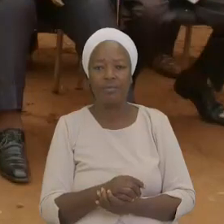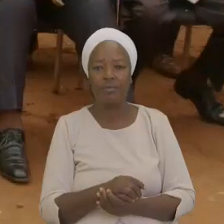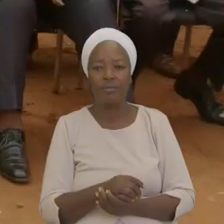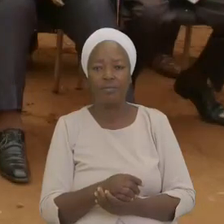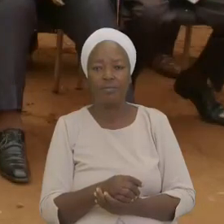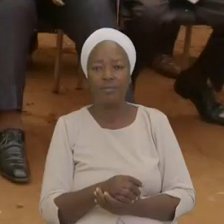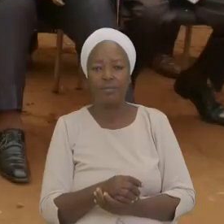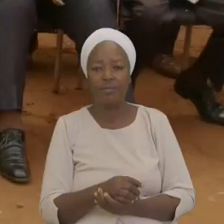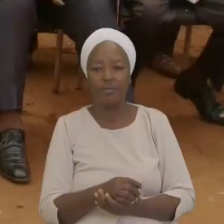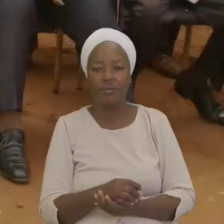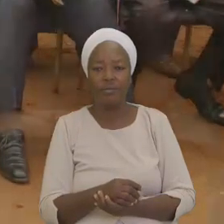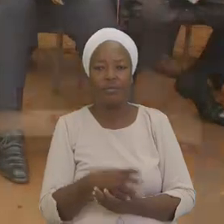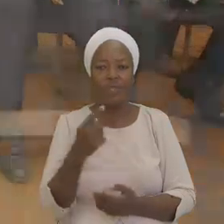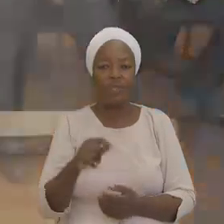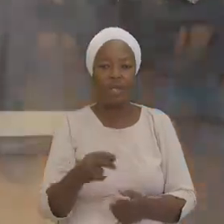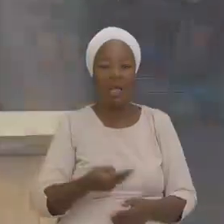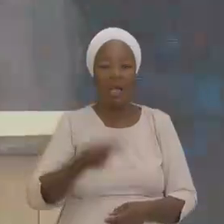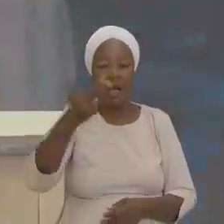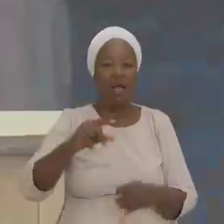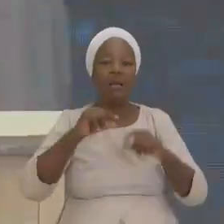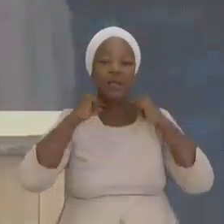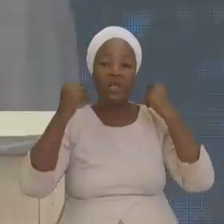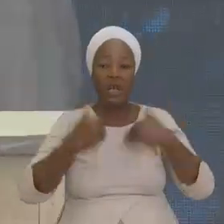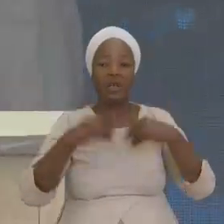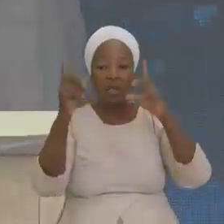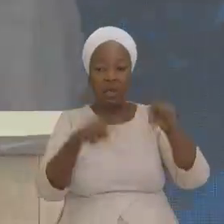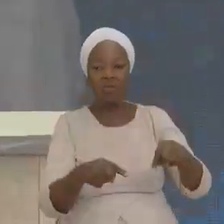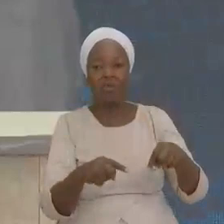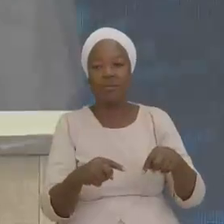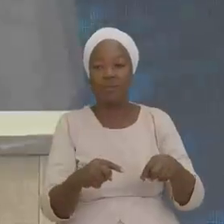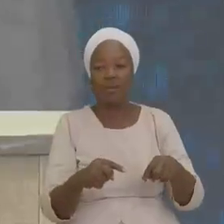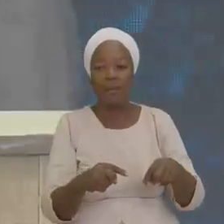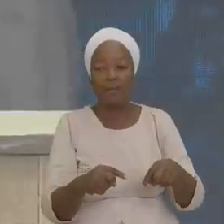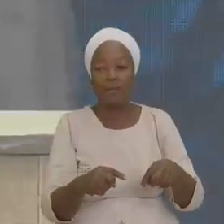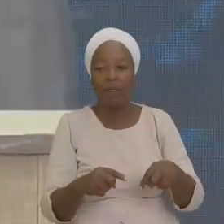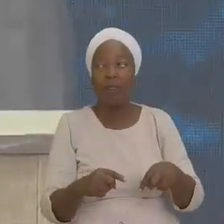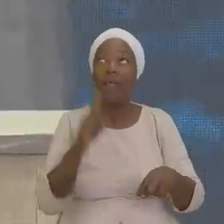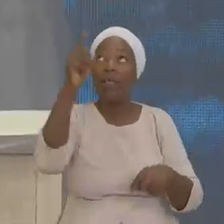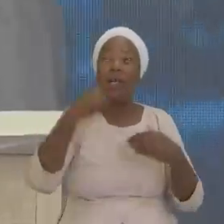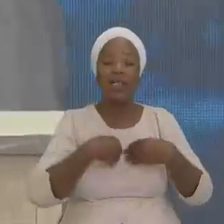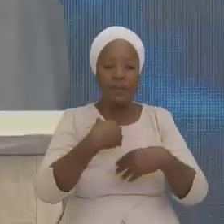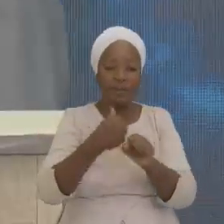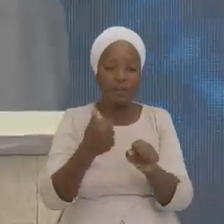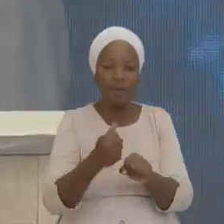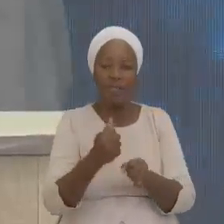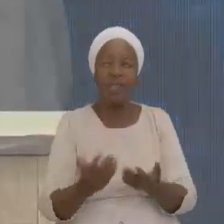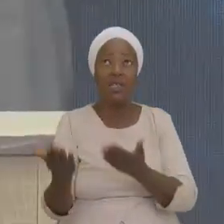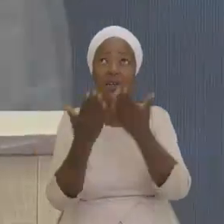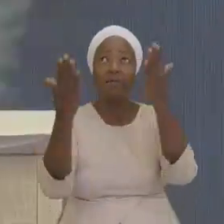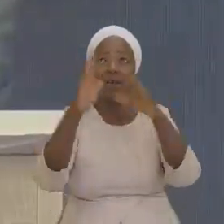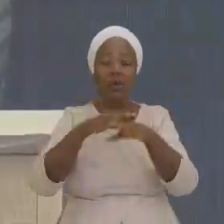are? The priest, the high priest, has come. He has made atonement on the cross of